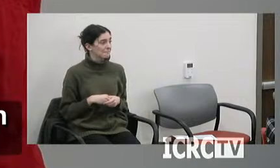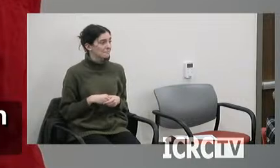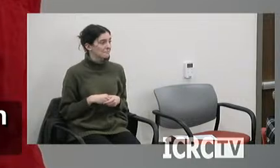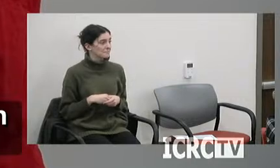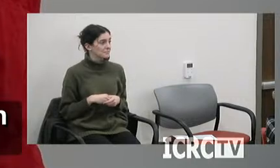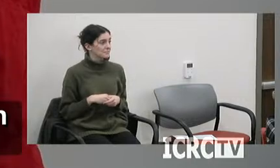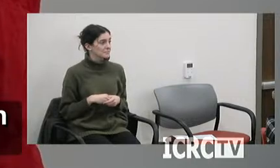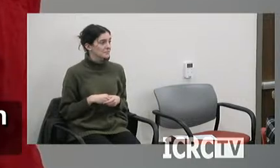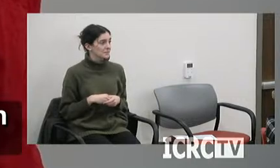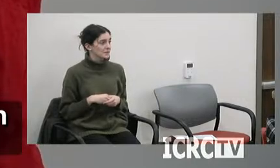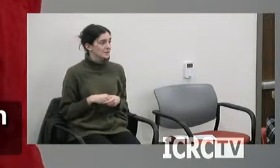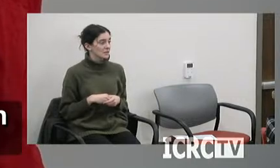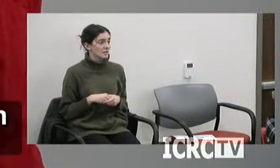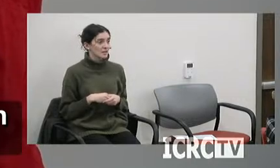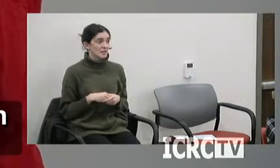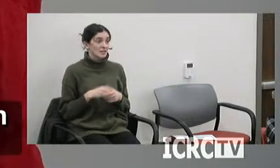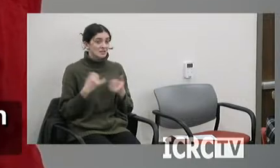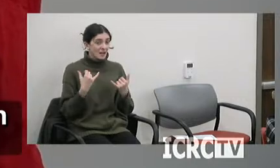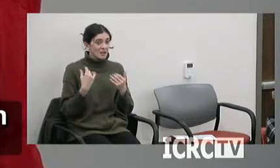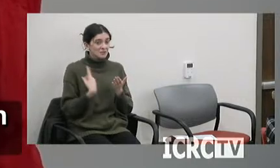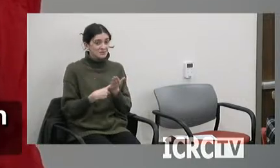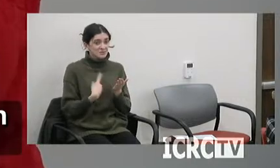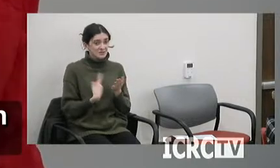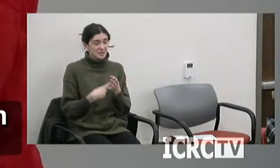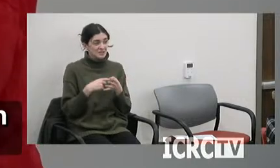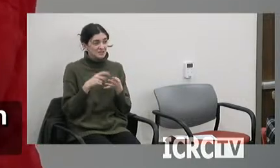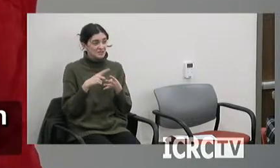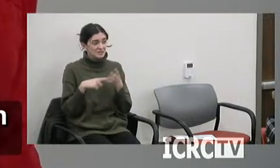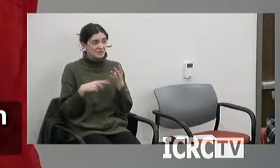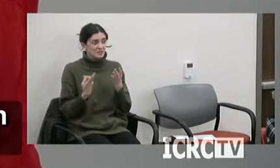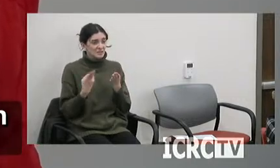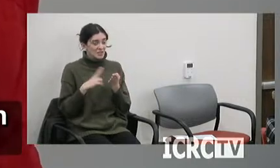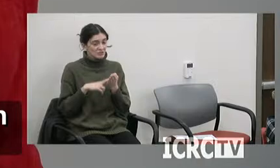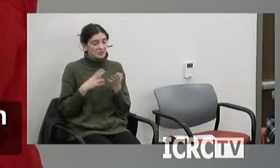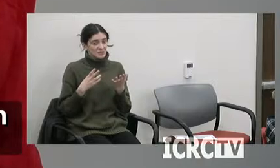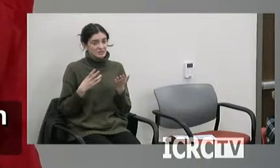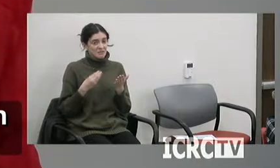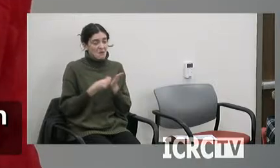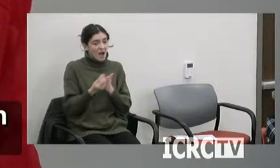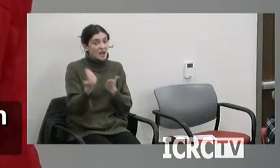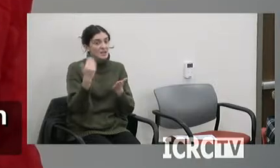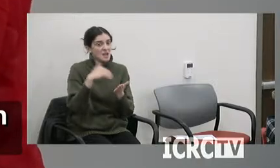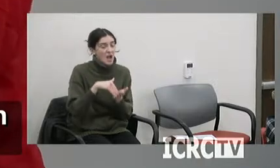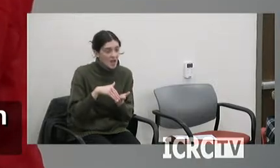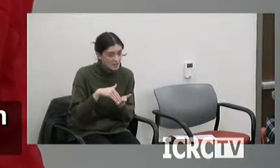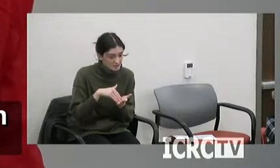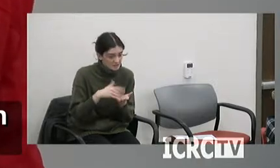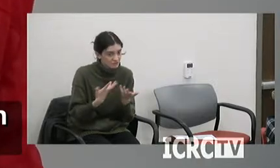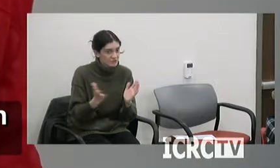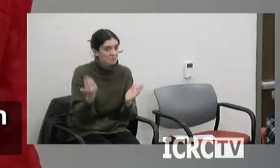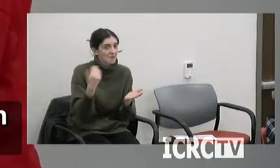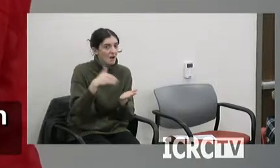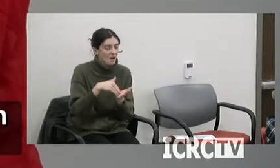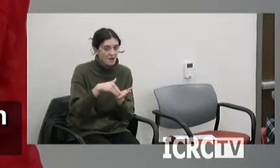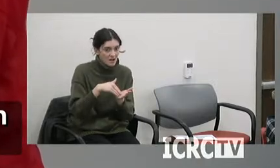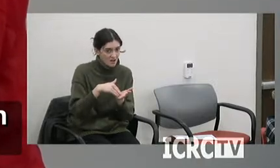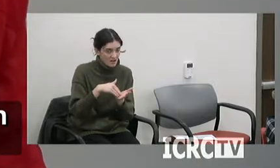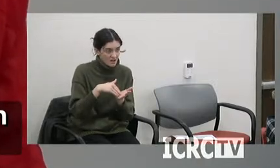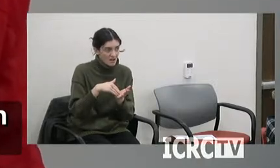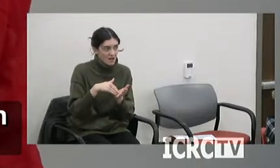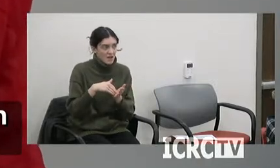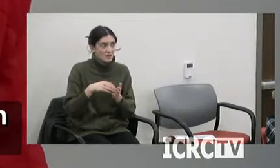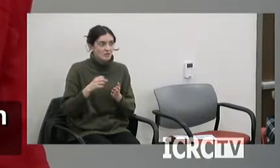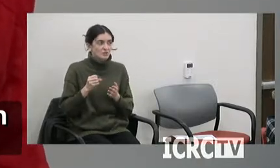It's a renewal. I worry about what indications I need to give the people that I support in the